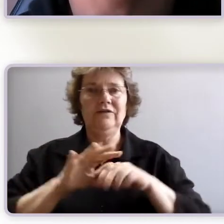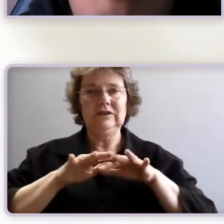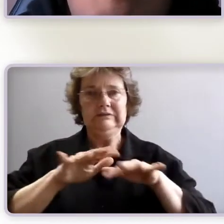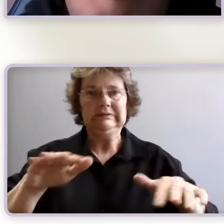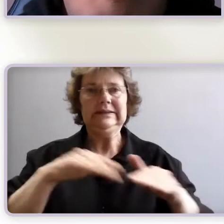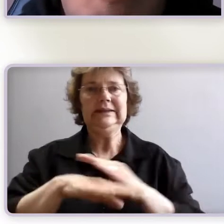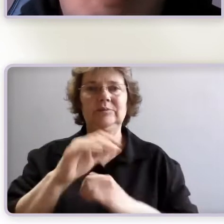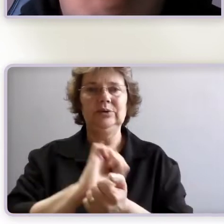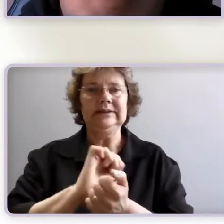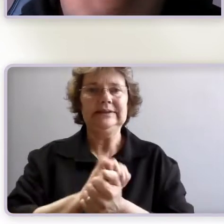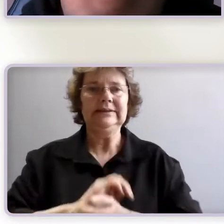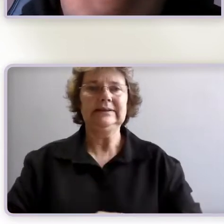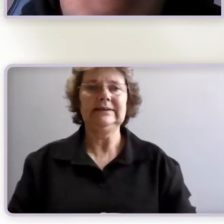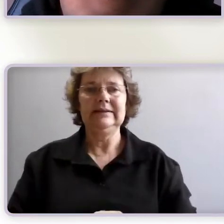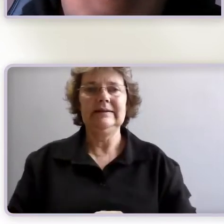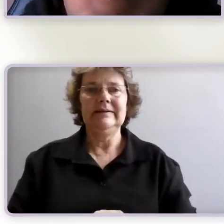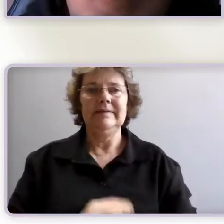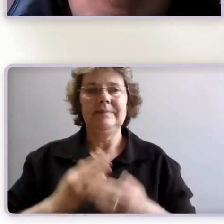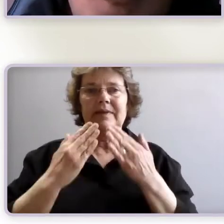Thanks, Tennille. Dominic?